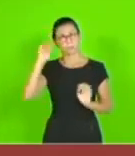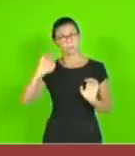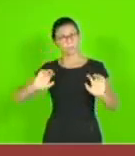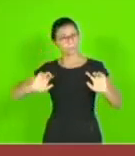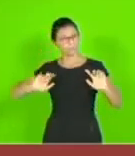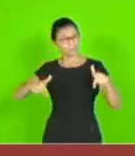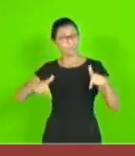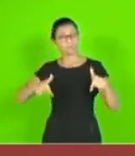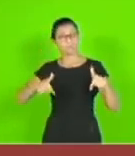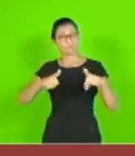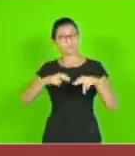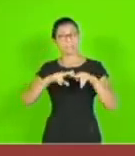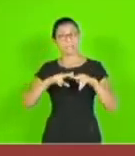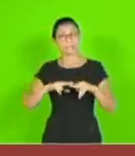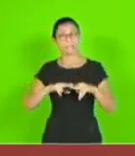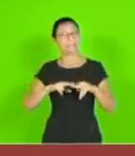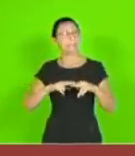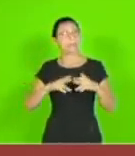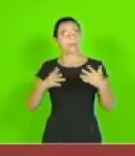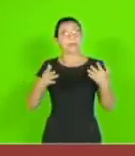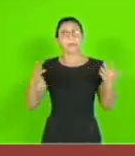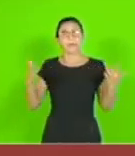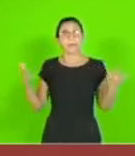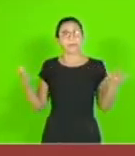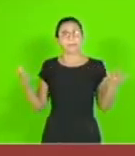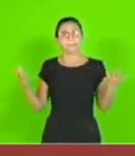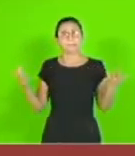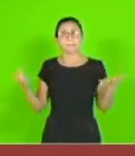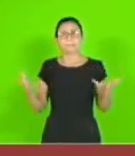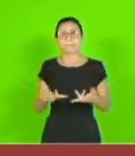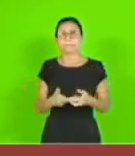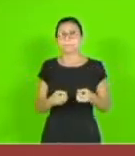There was one Sunday school